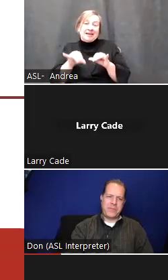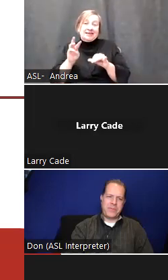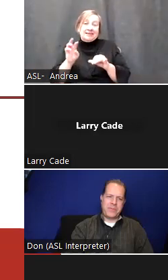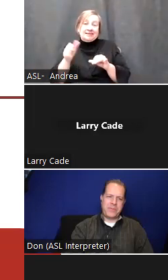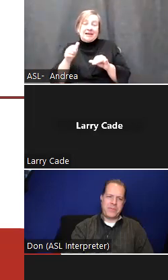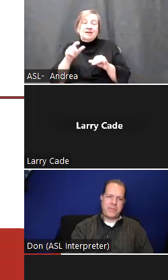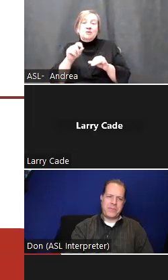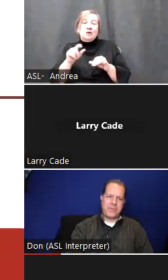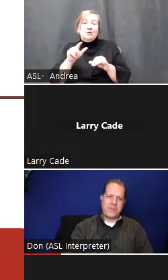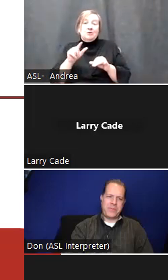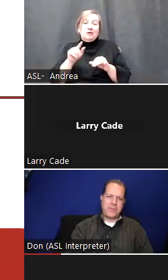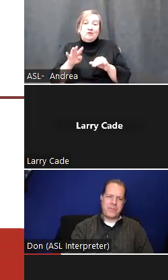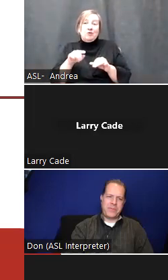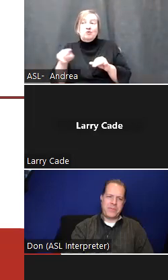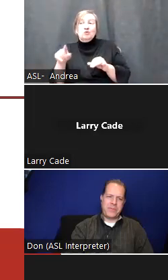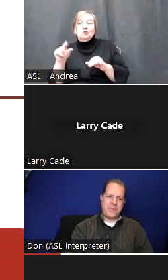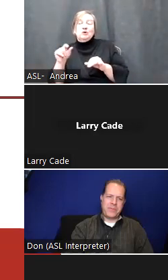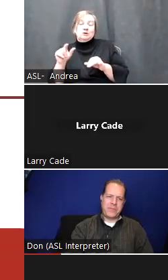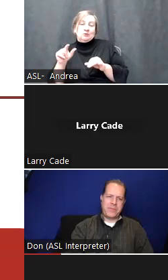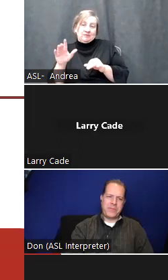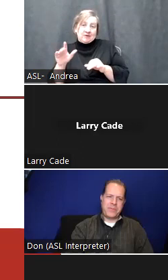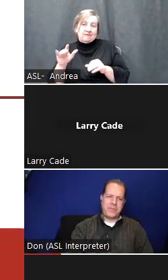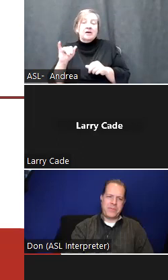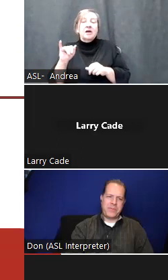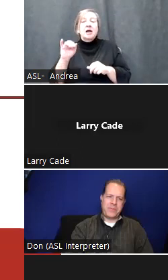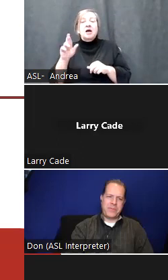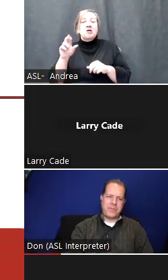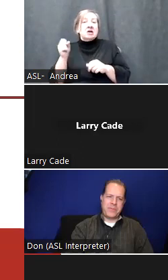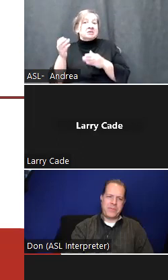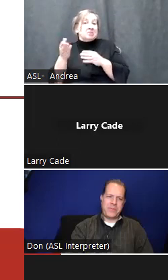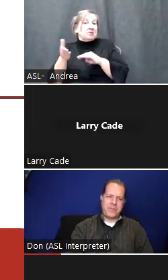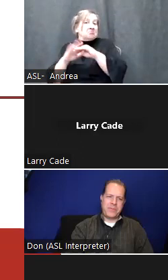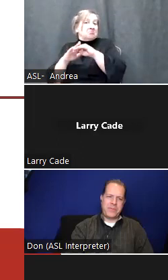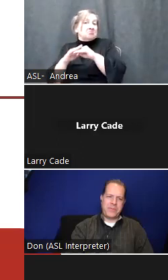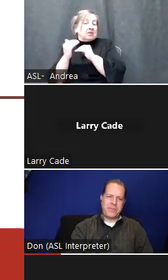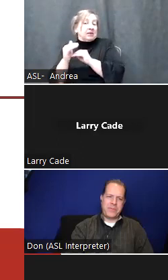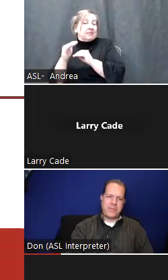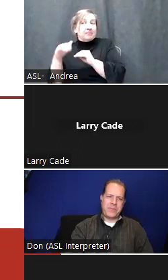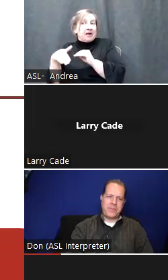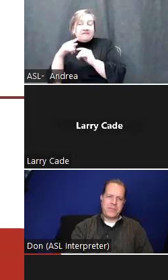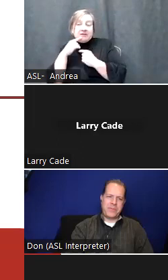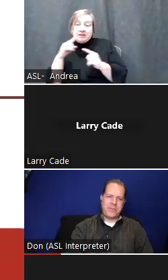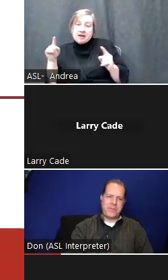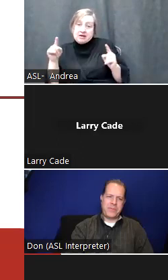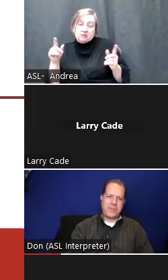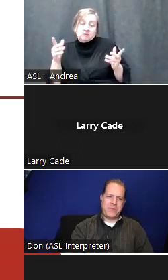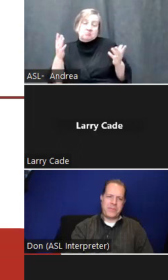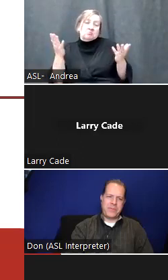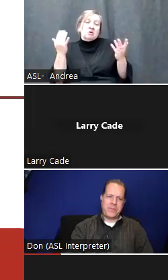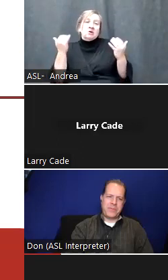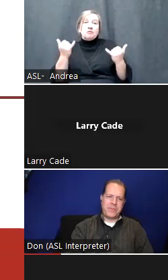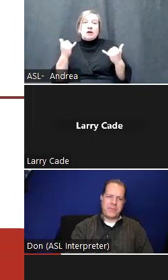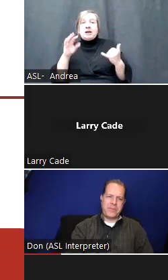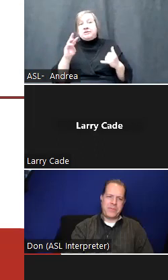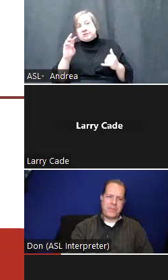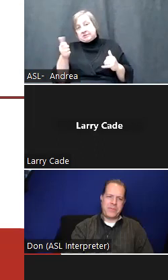to 25. The IRS may choose to increase the limit, but they haven't announced that yet. So at the moment, it's